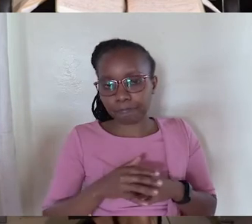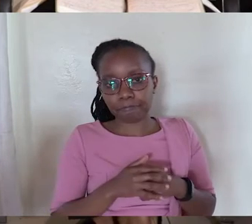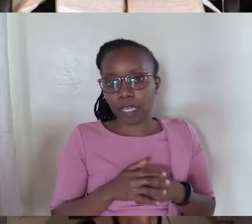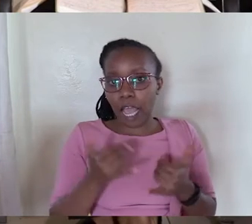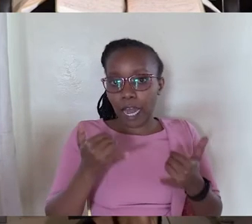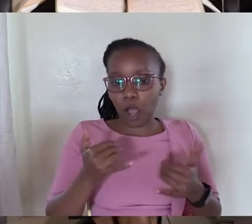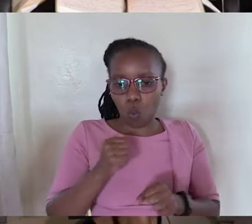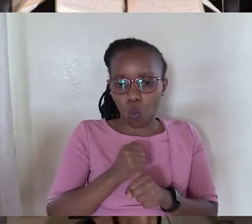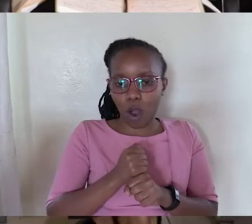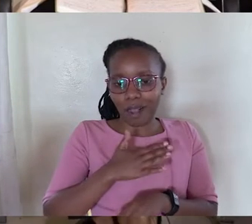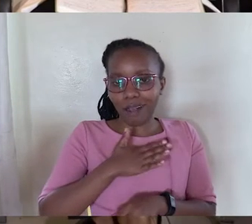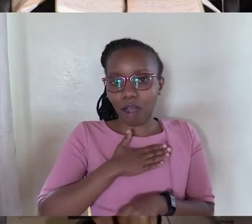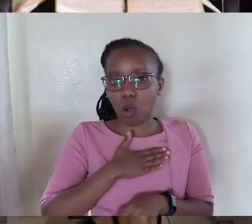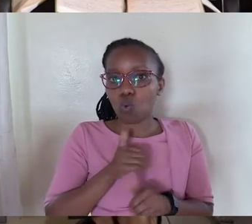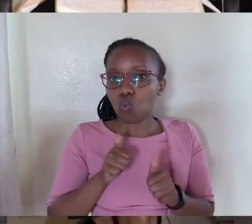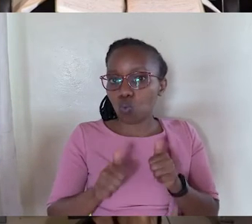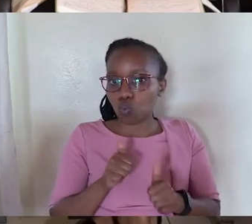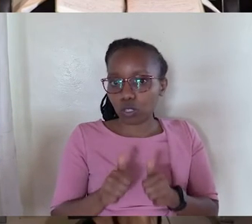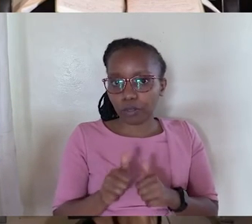done, we are currently doing right now,